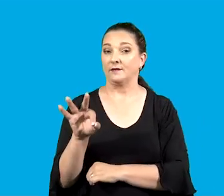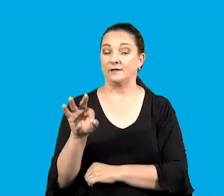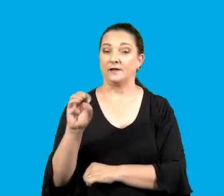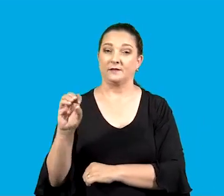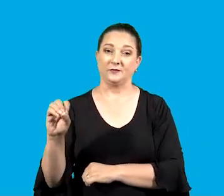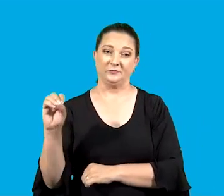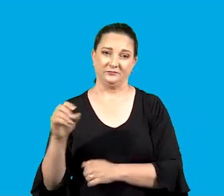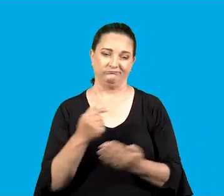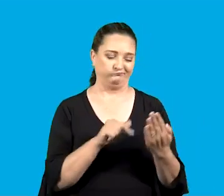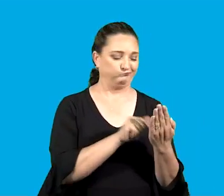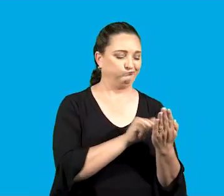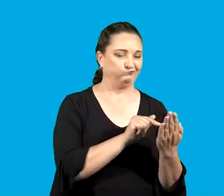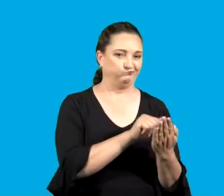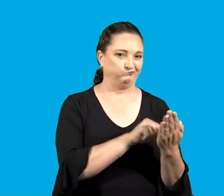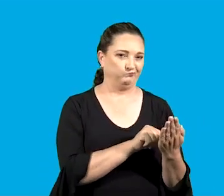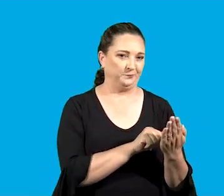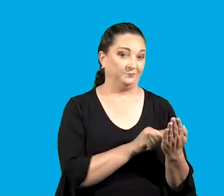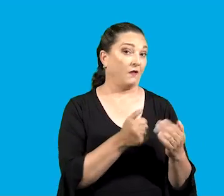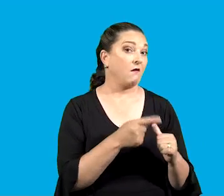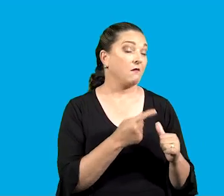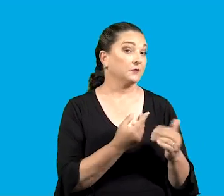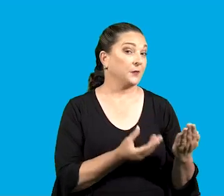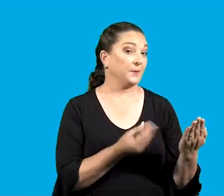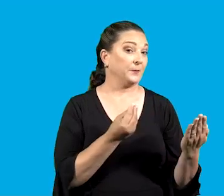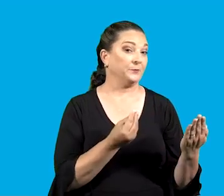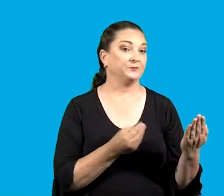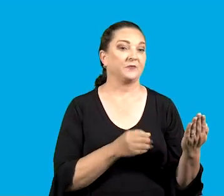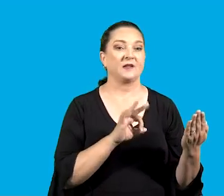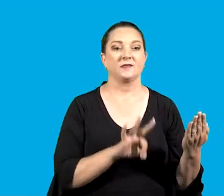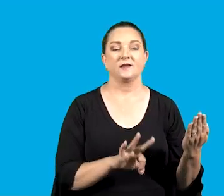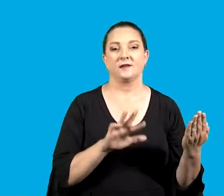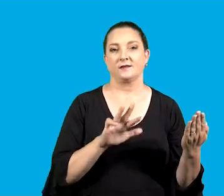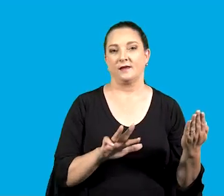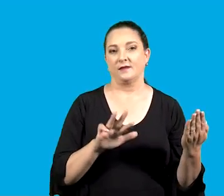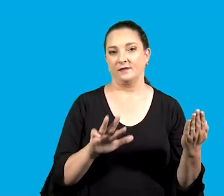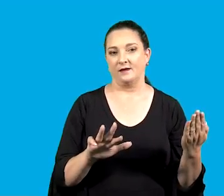1,330,000. When I punch that on my calculator, I'm going to get